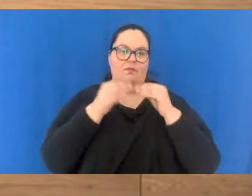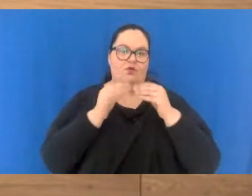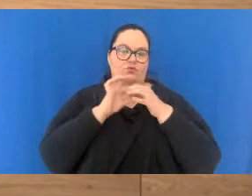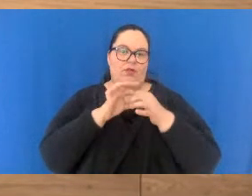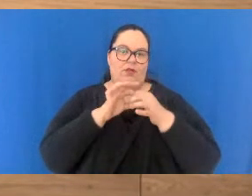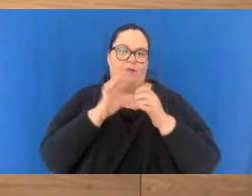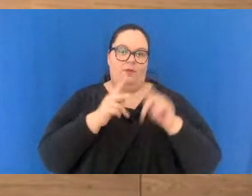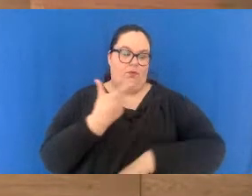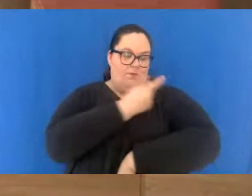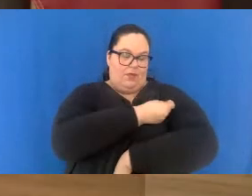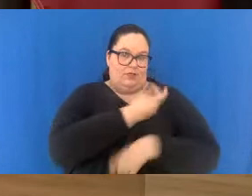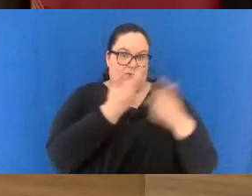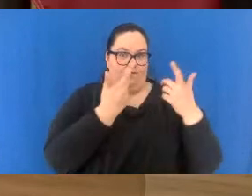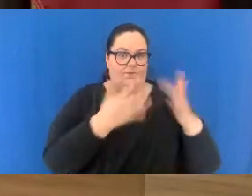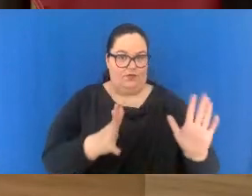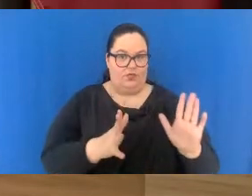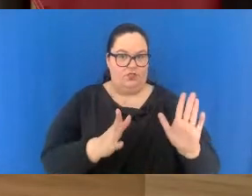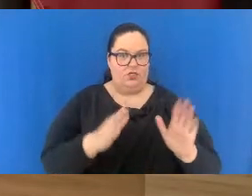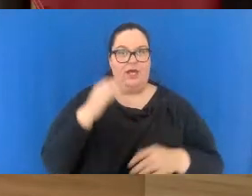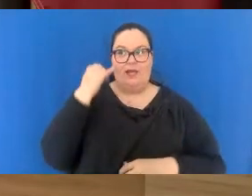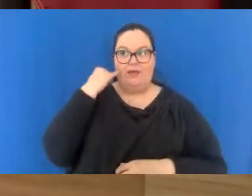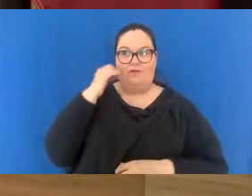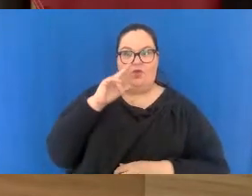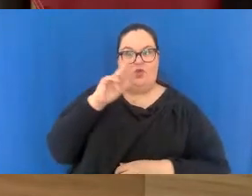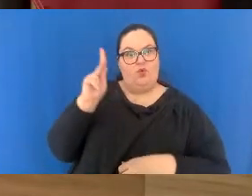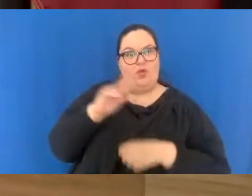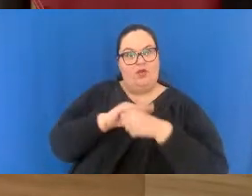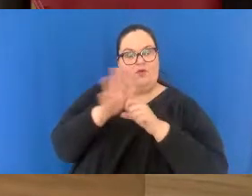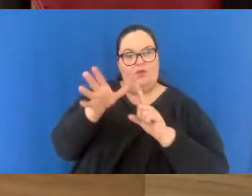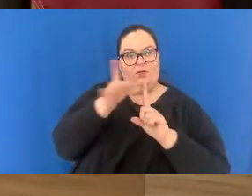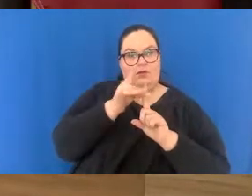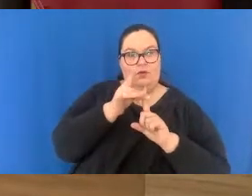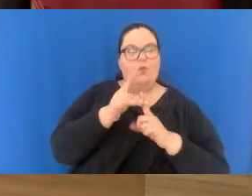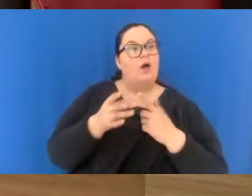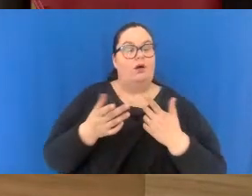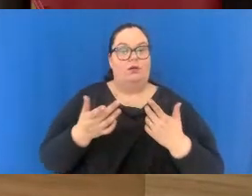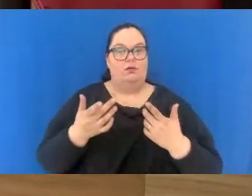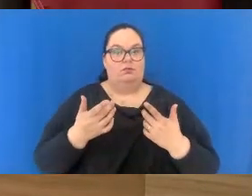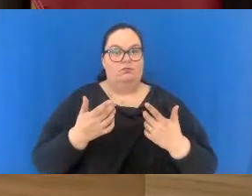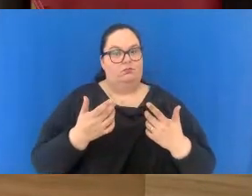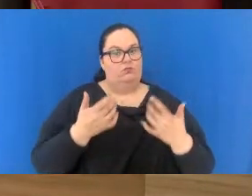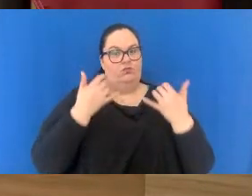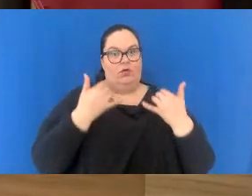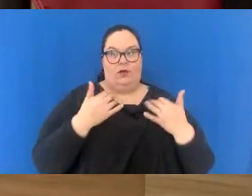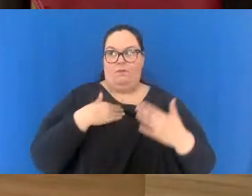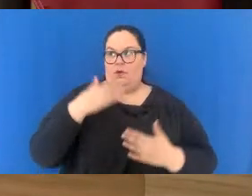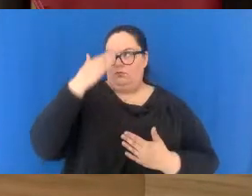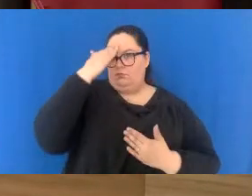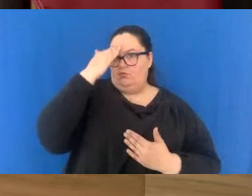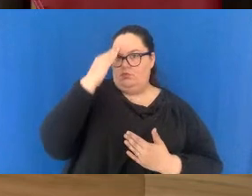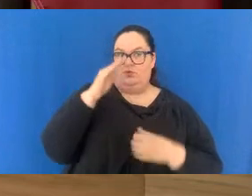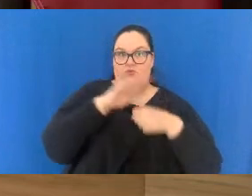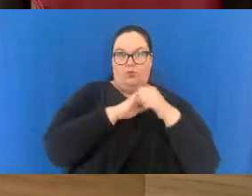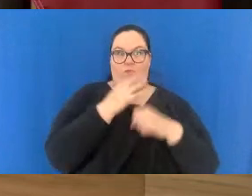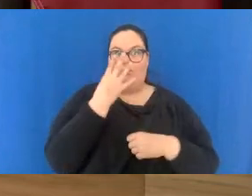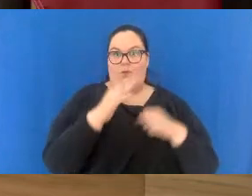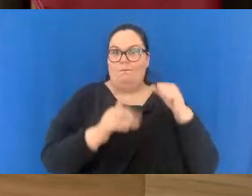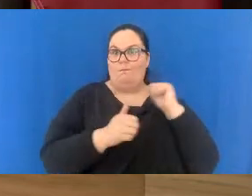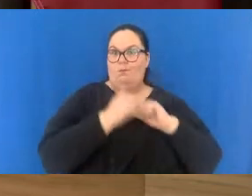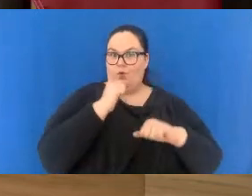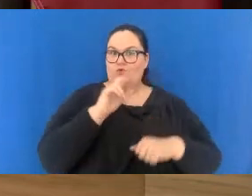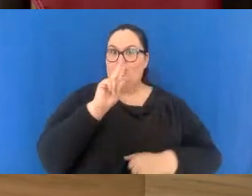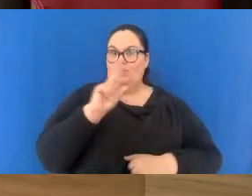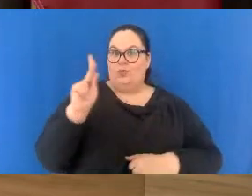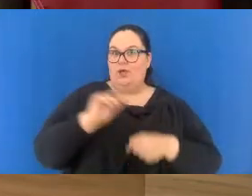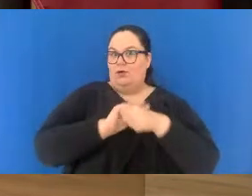My understanding, again, is the majority of cases are the UK variant, the B117 variant in Zone 4 at the moment. I don't know if